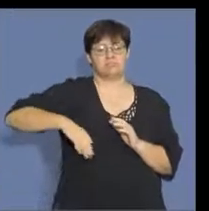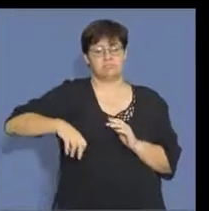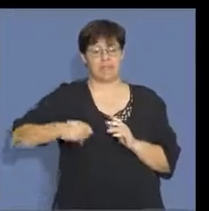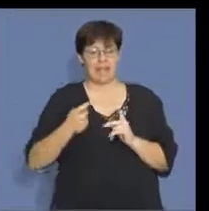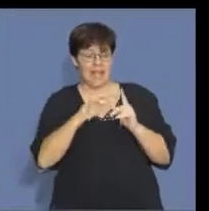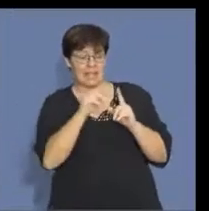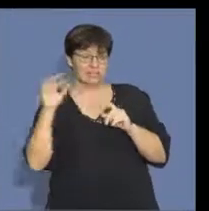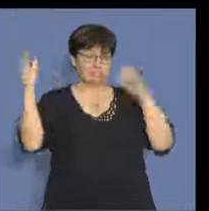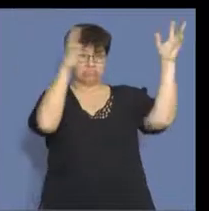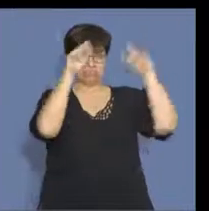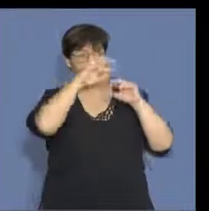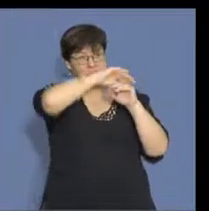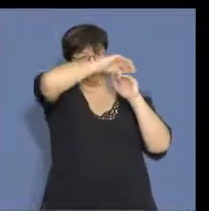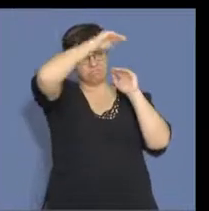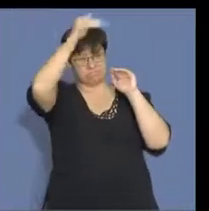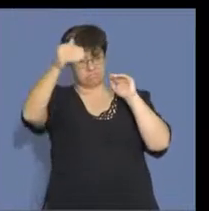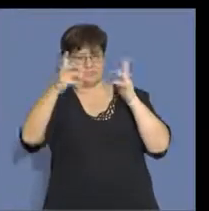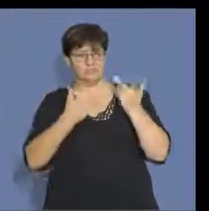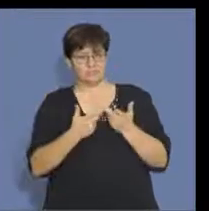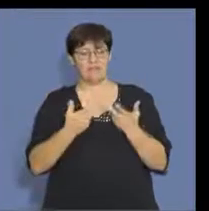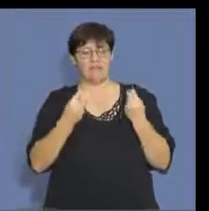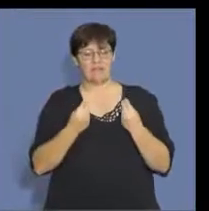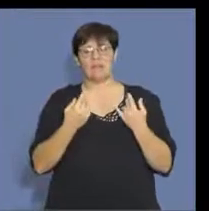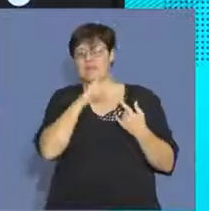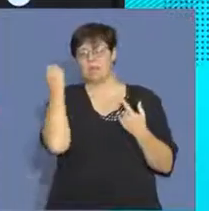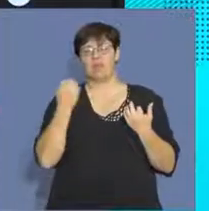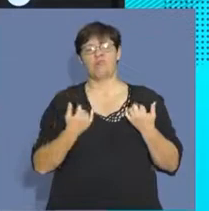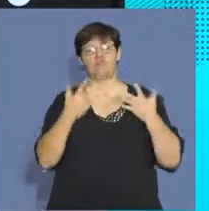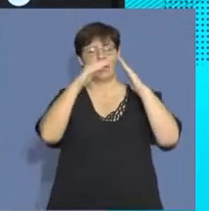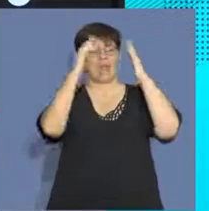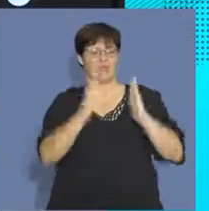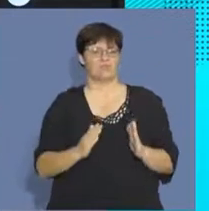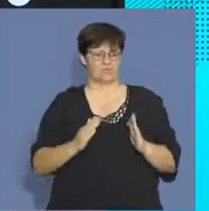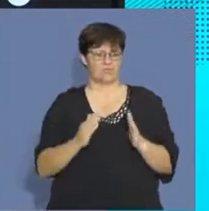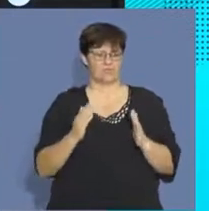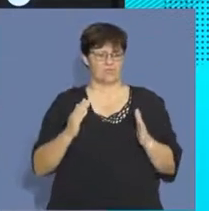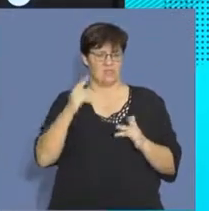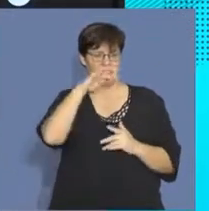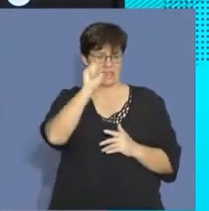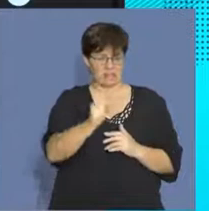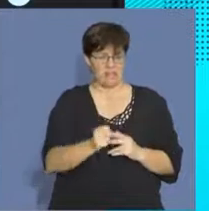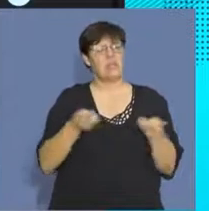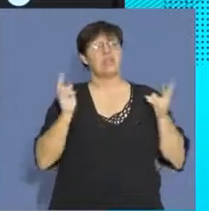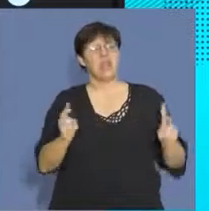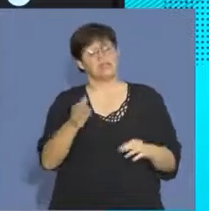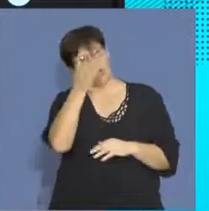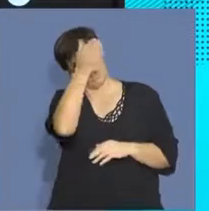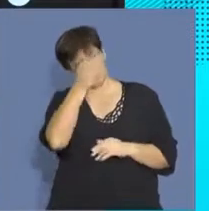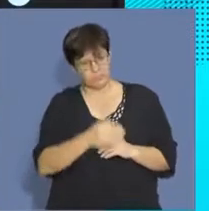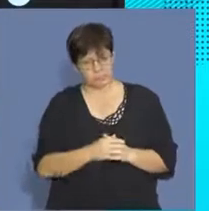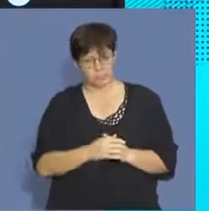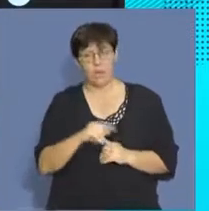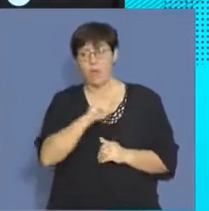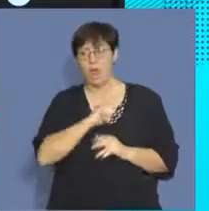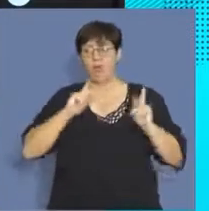atmosphere. So what we have in the atmosphere are greenhouse gases. Those are the natural gases that are present. However, due to